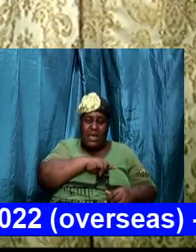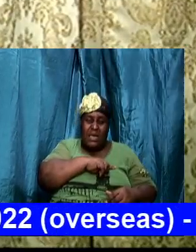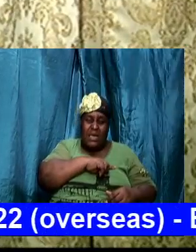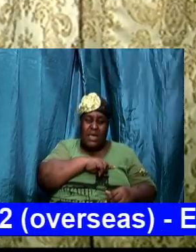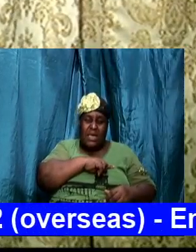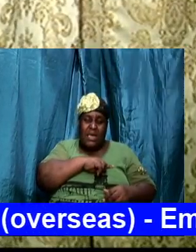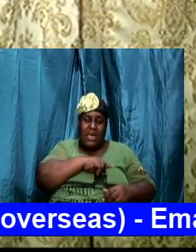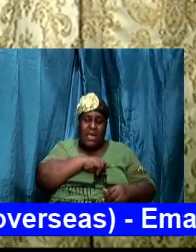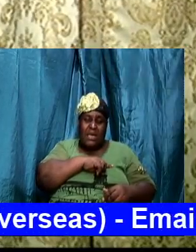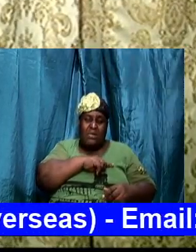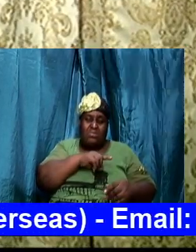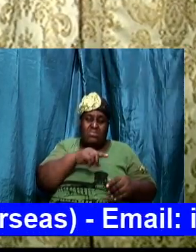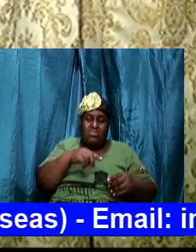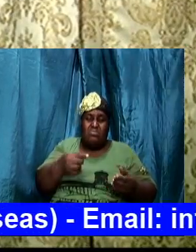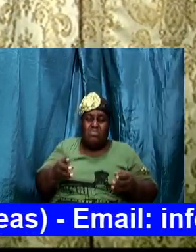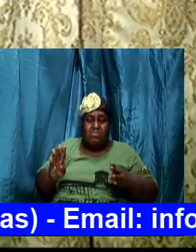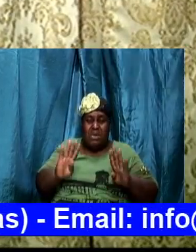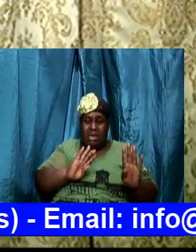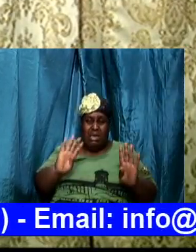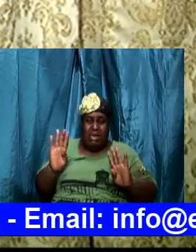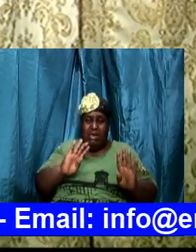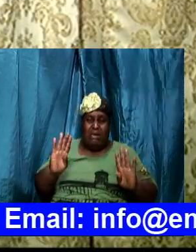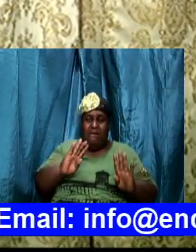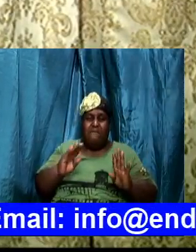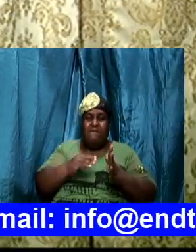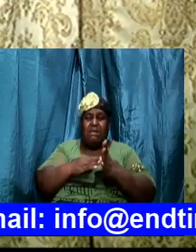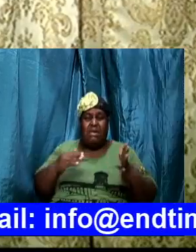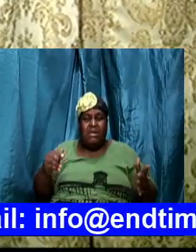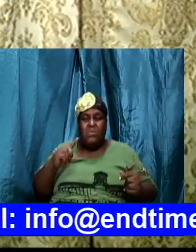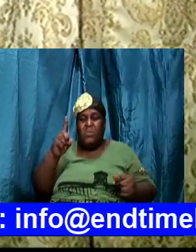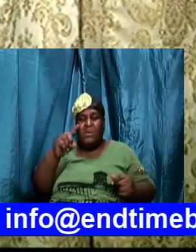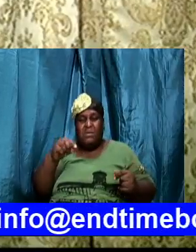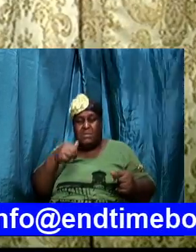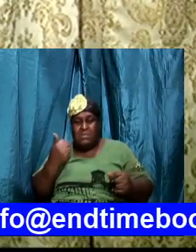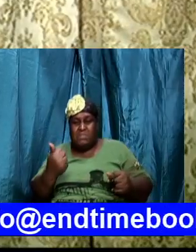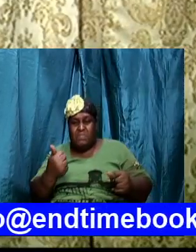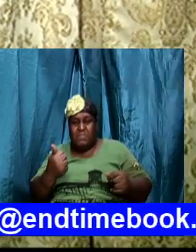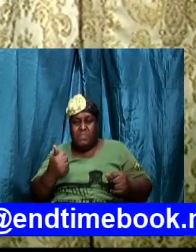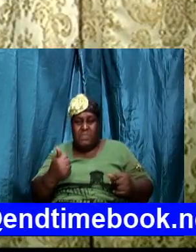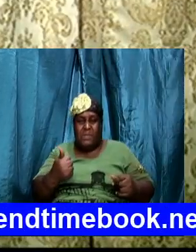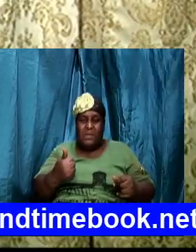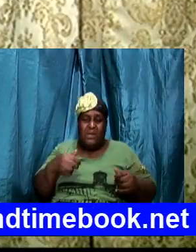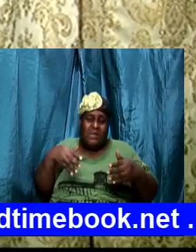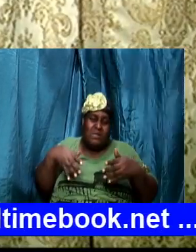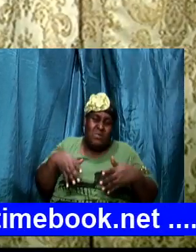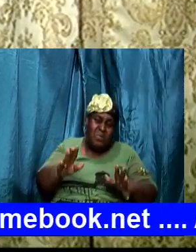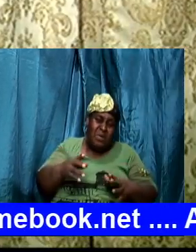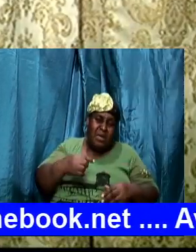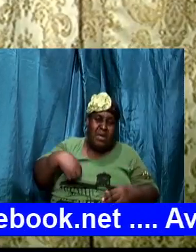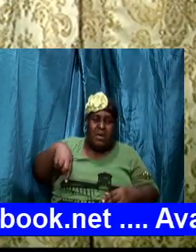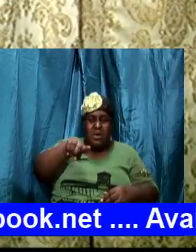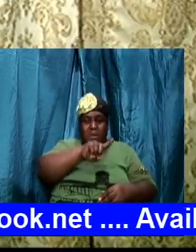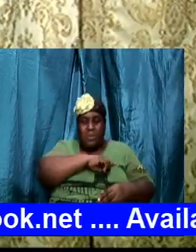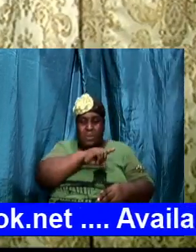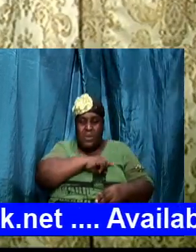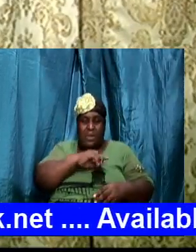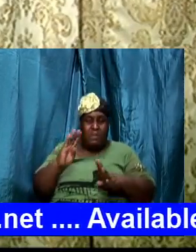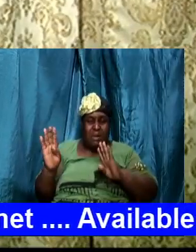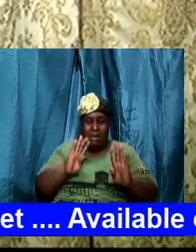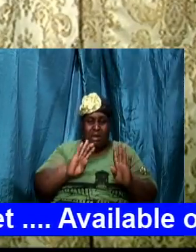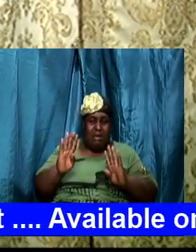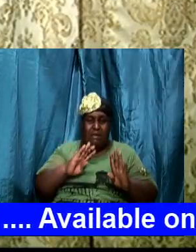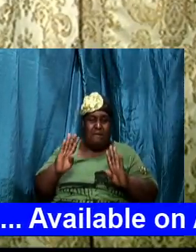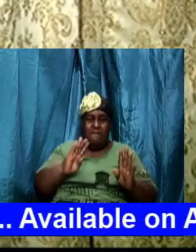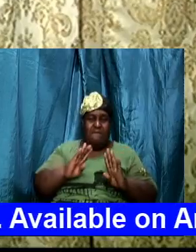our leaders, the way we interact with God Himself, yes, is very